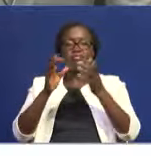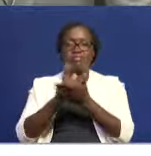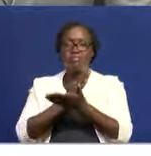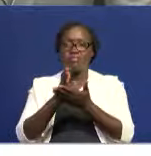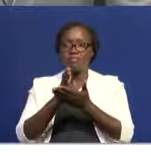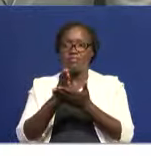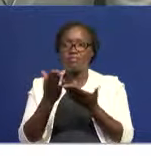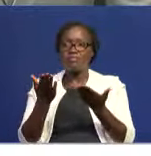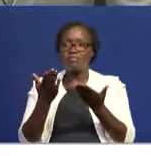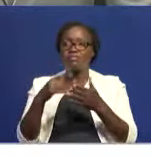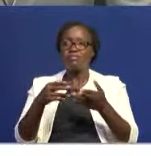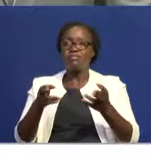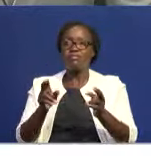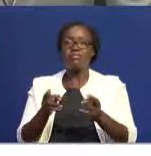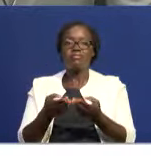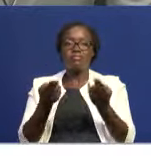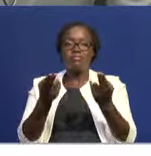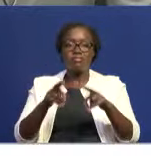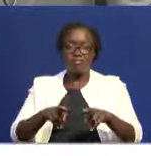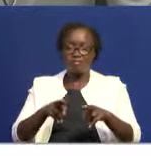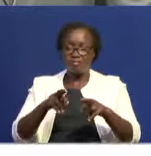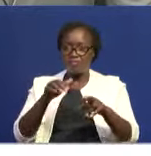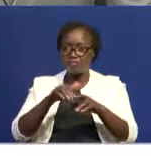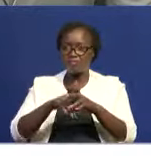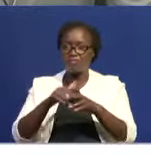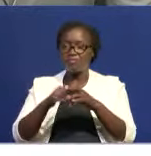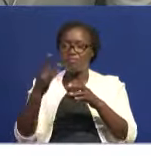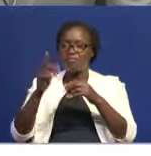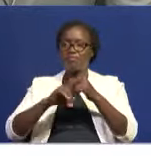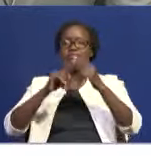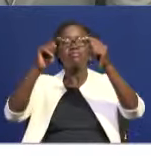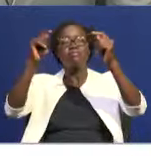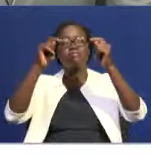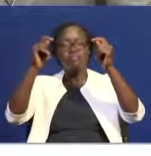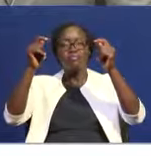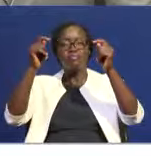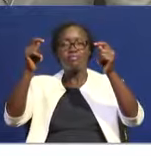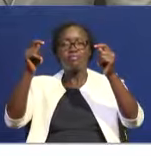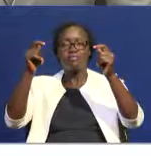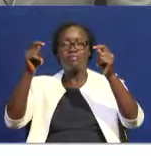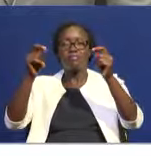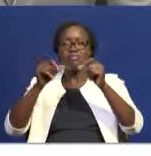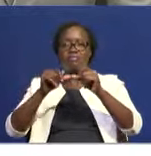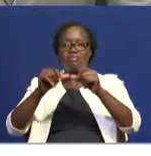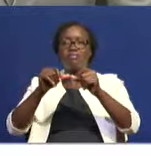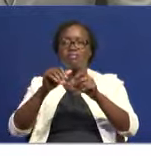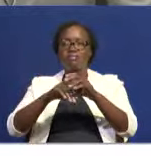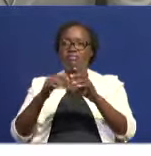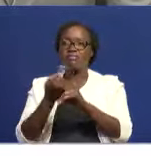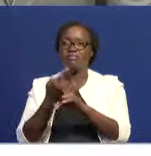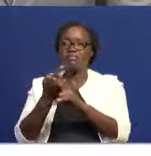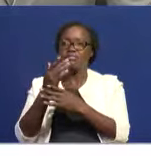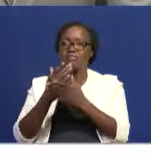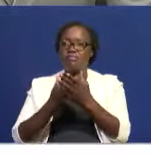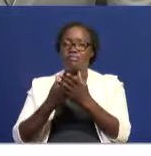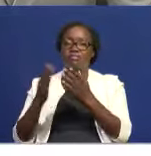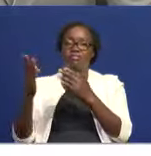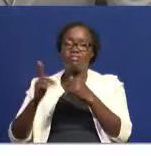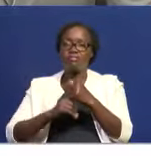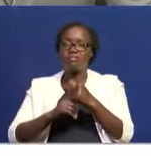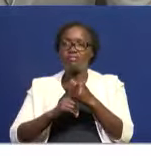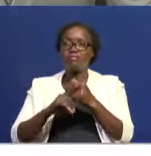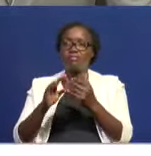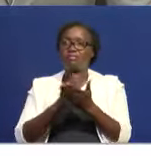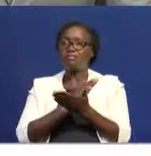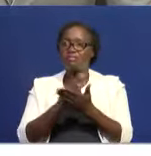tu taswira kamili ya jinsi swali ama shughuli nzima ya maandamano hiyo inaendelea katika maeneo ya Kangemi.